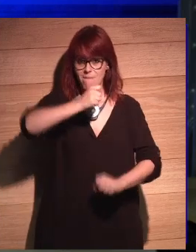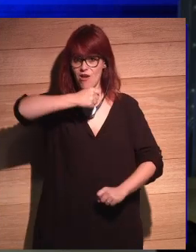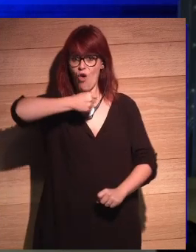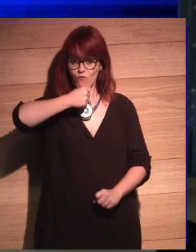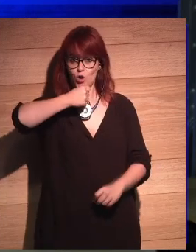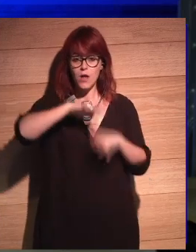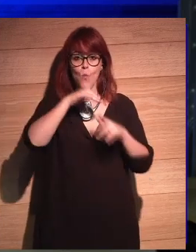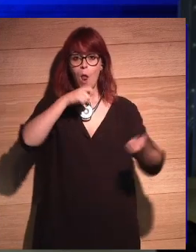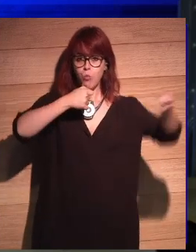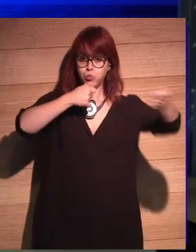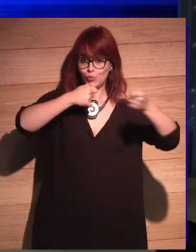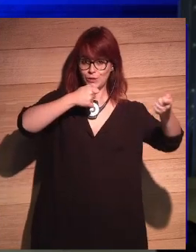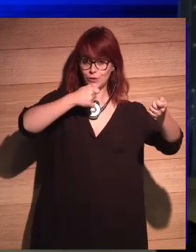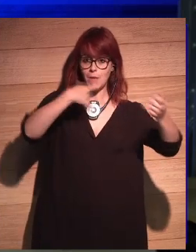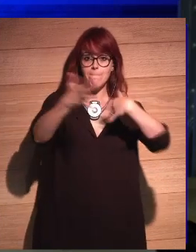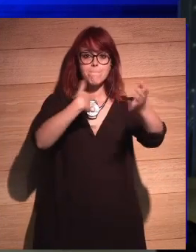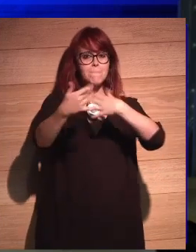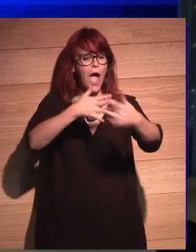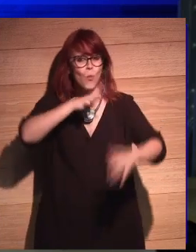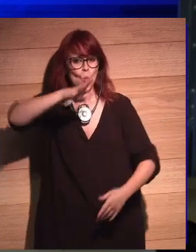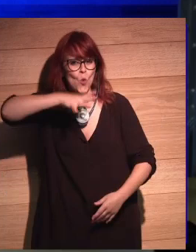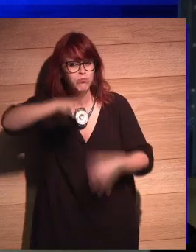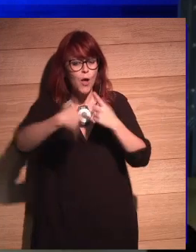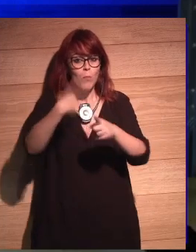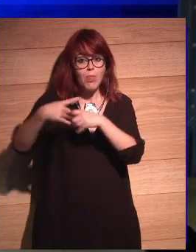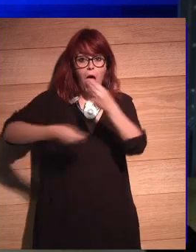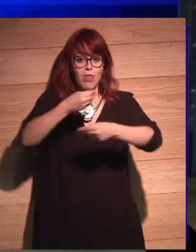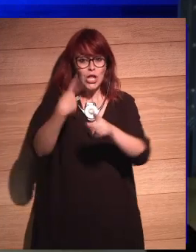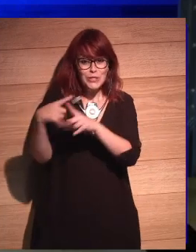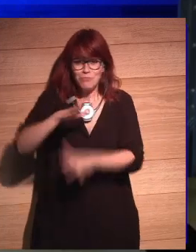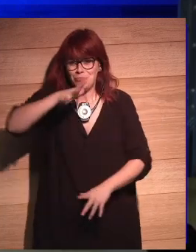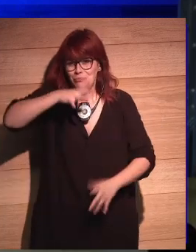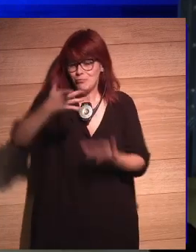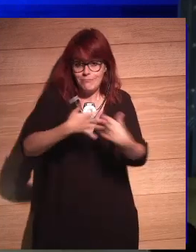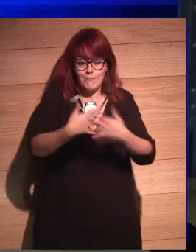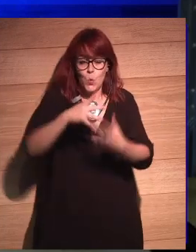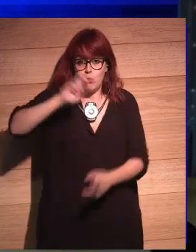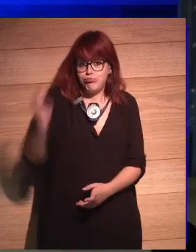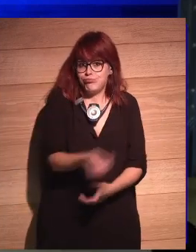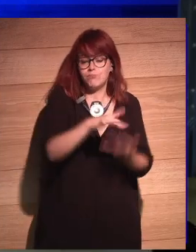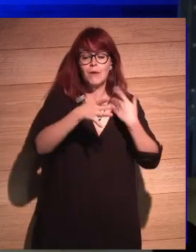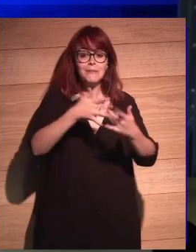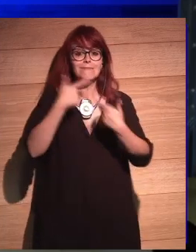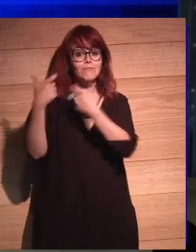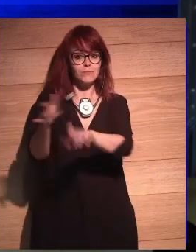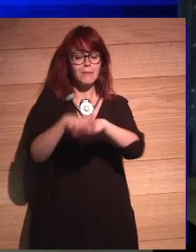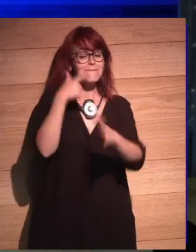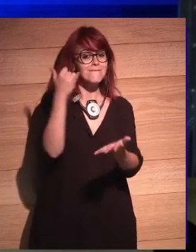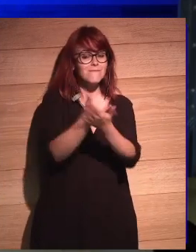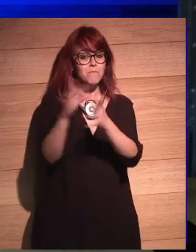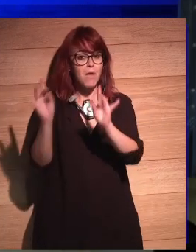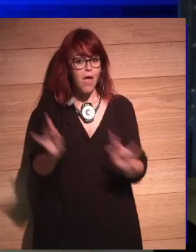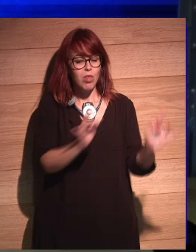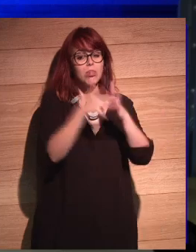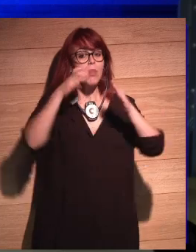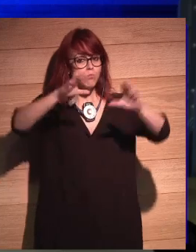are amazing. The things that we can do with our hands are incredible. When you're in these kind of XR experiences, you're